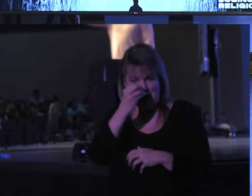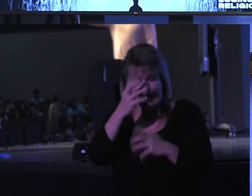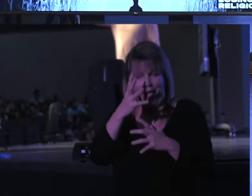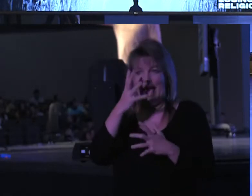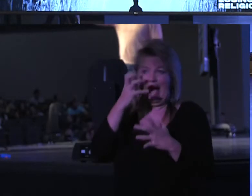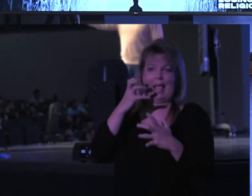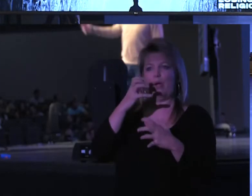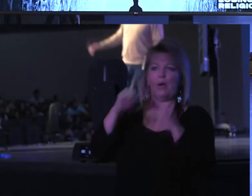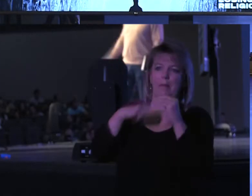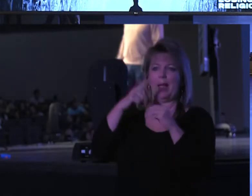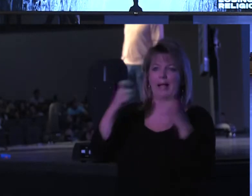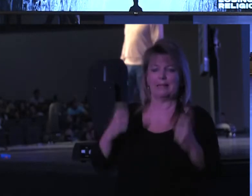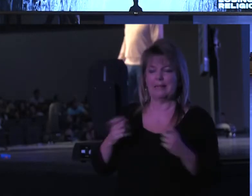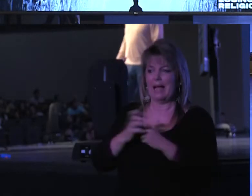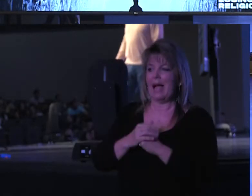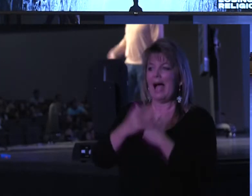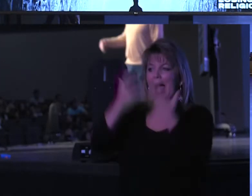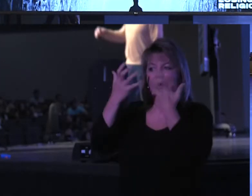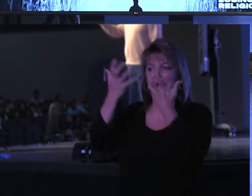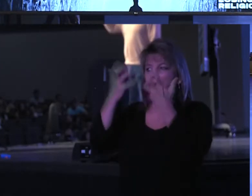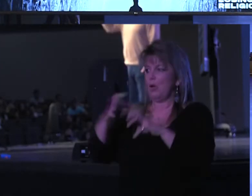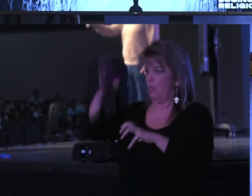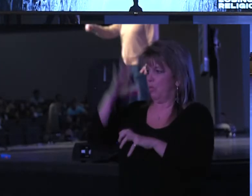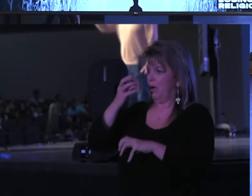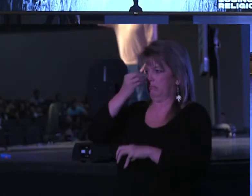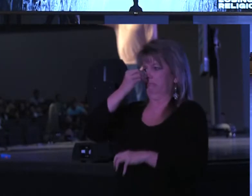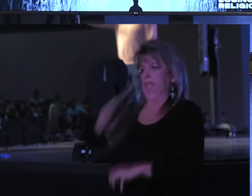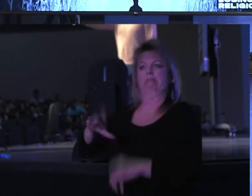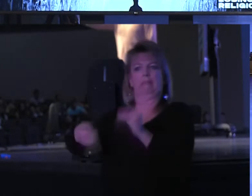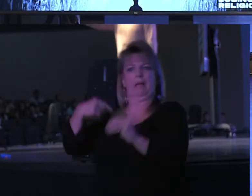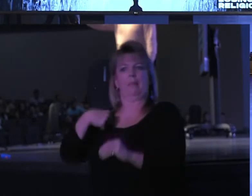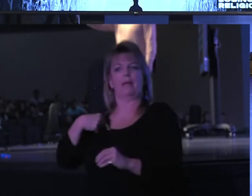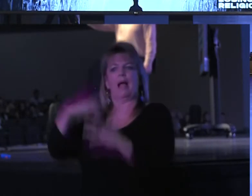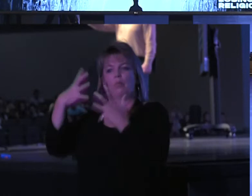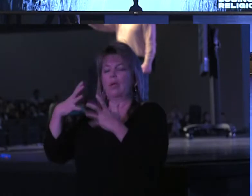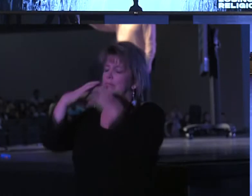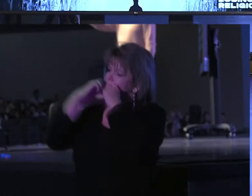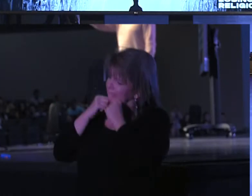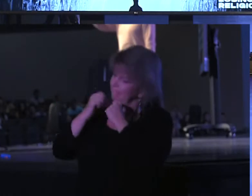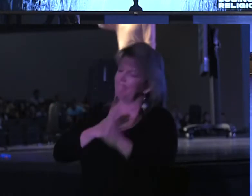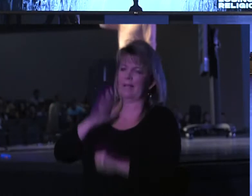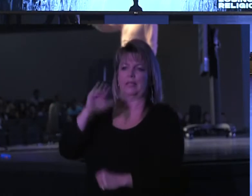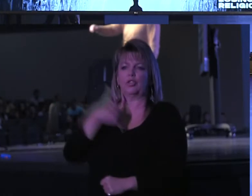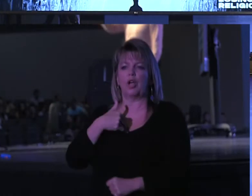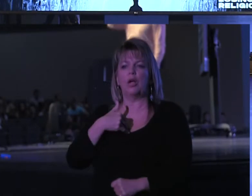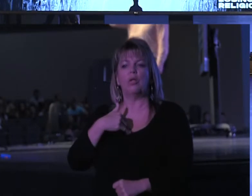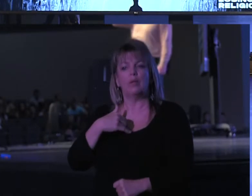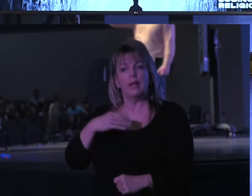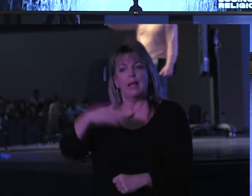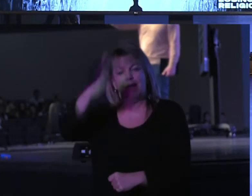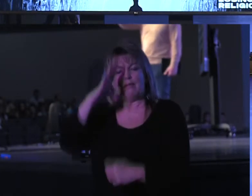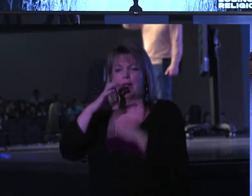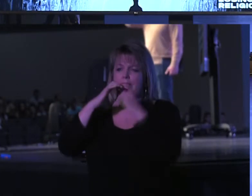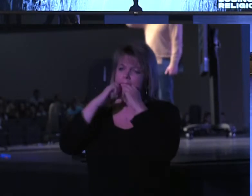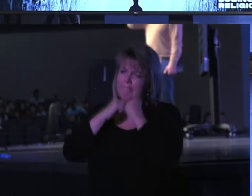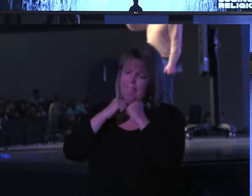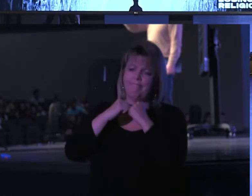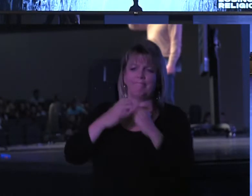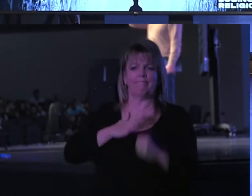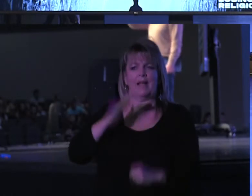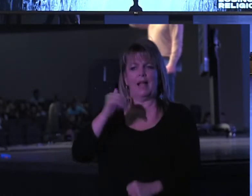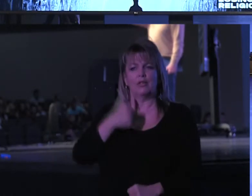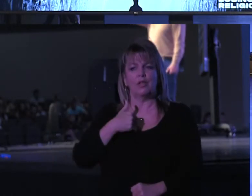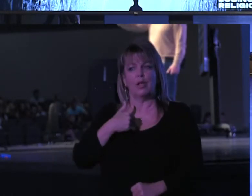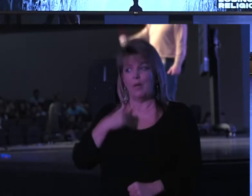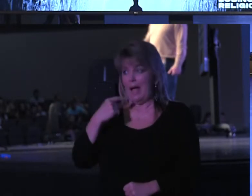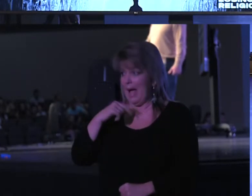who's indifferent toward my plight. I want a God who's passionate about my soul. And if he's passionate about my soul, then when